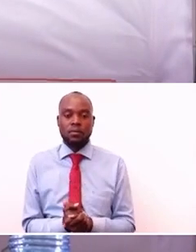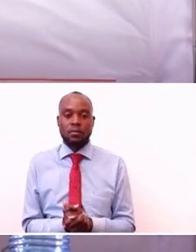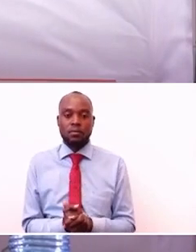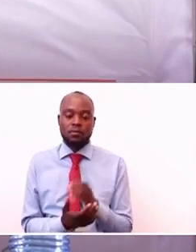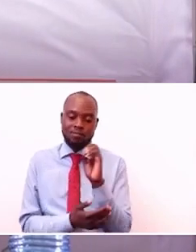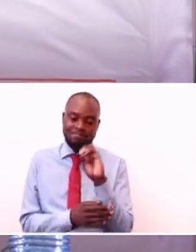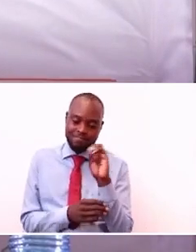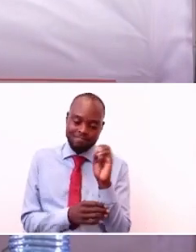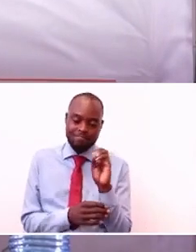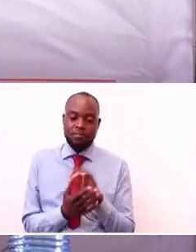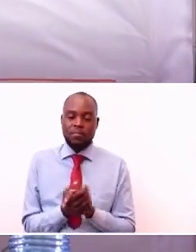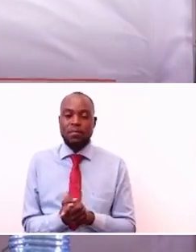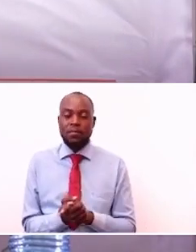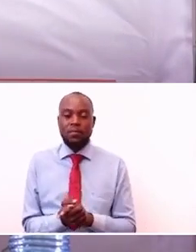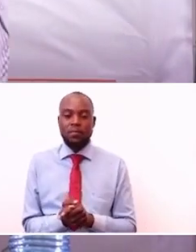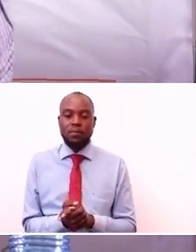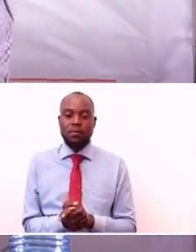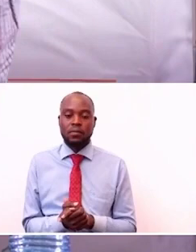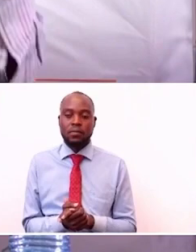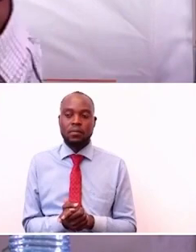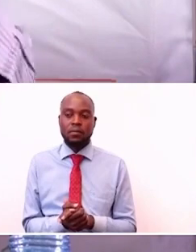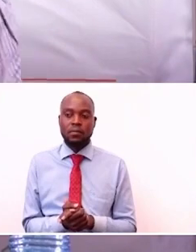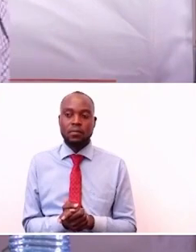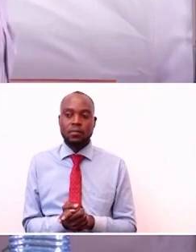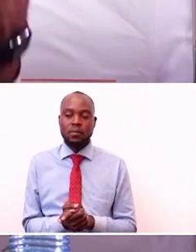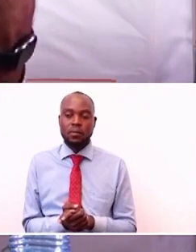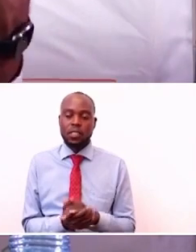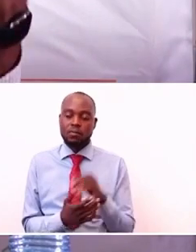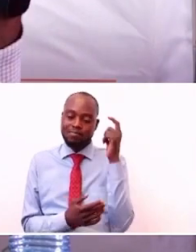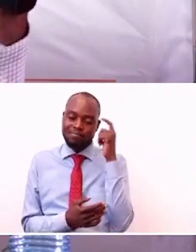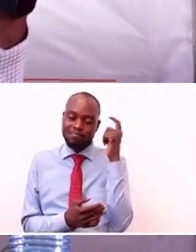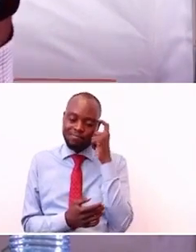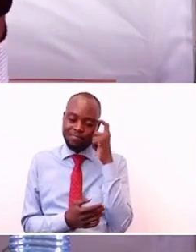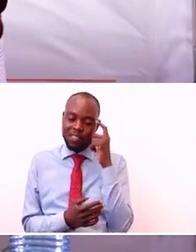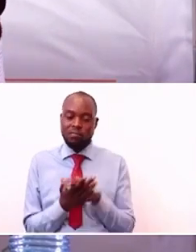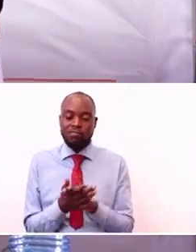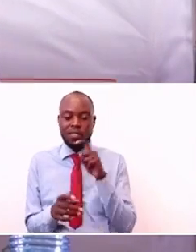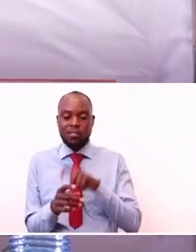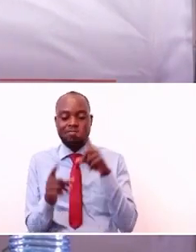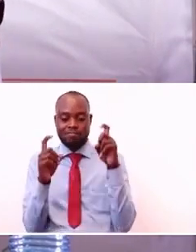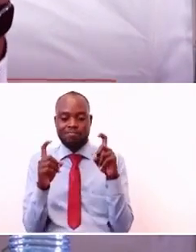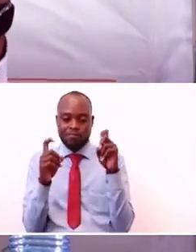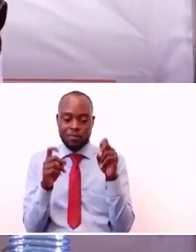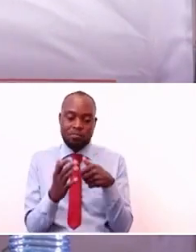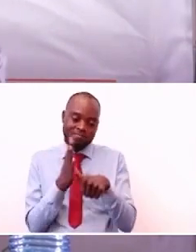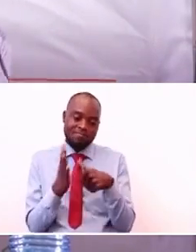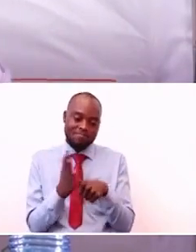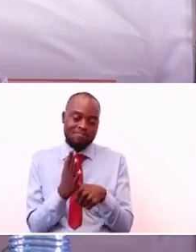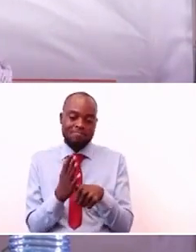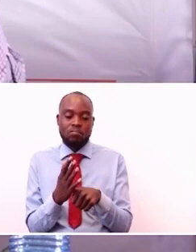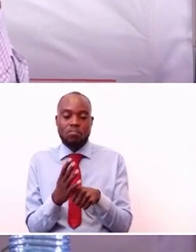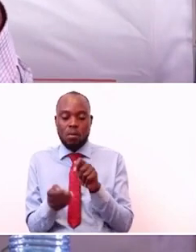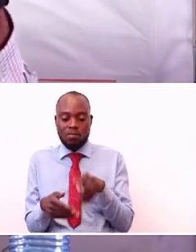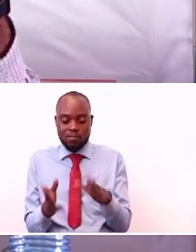Zero. Then M-Pesa, M-Shwari, and other digital lending platforms came in. That